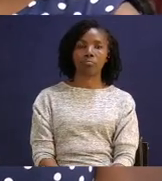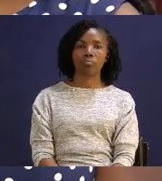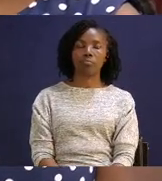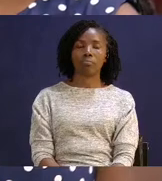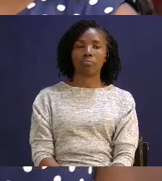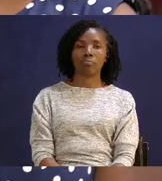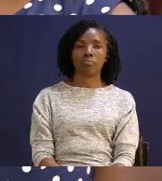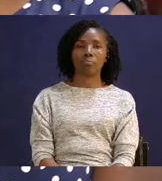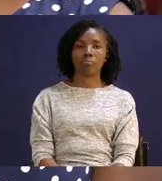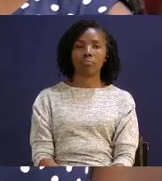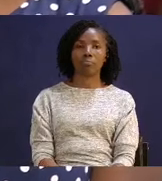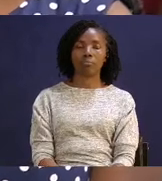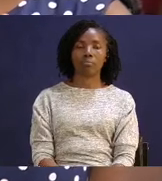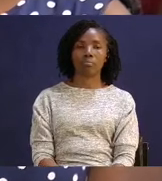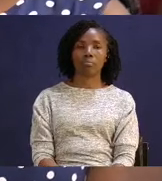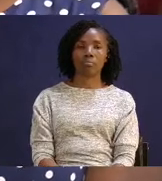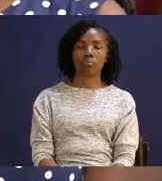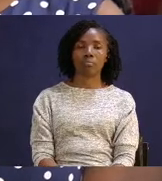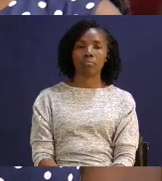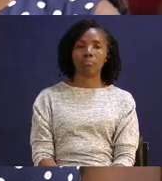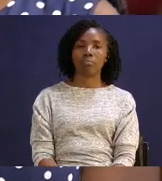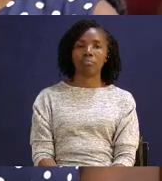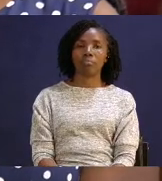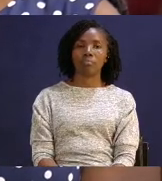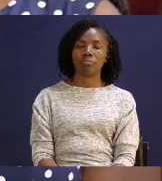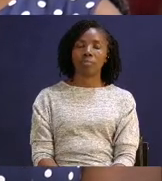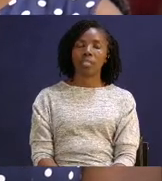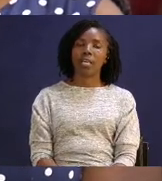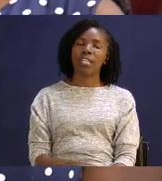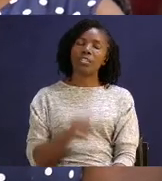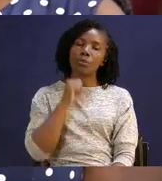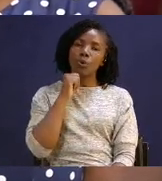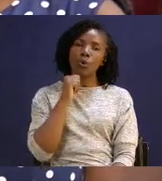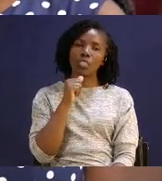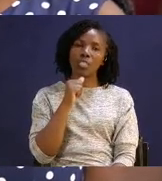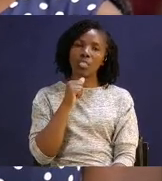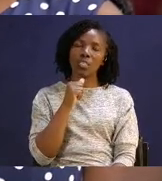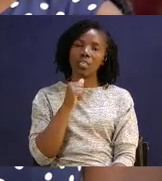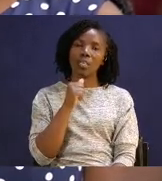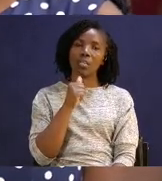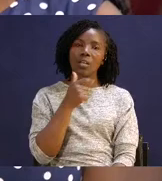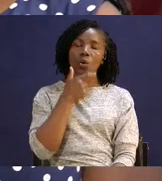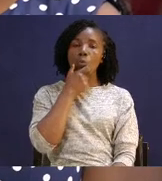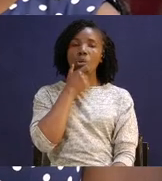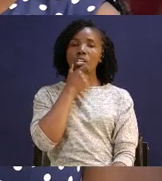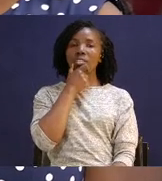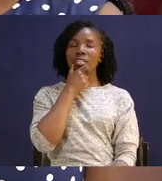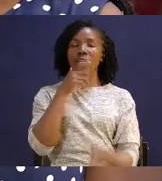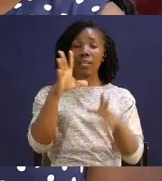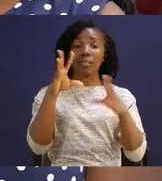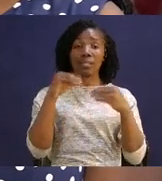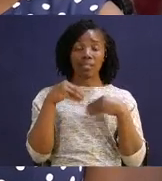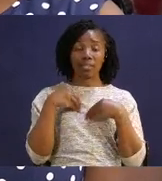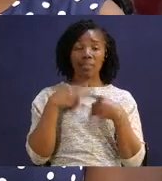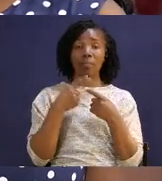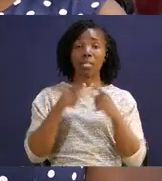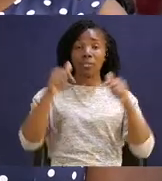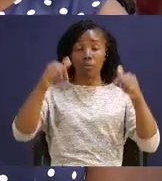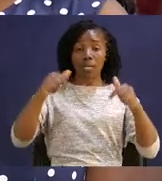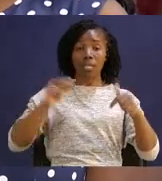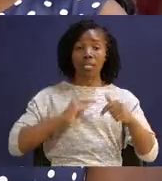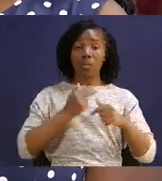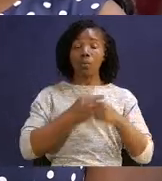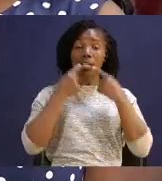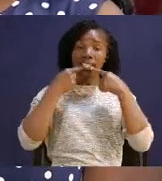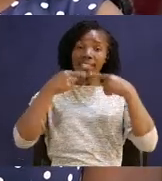So, rather than wishing and saying, I wish I would receive, I want us to agree with you tonight and say, Pastor Ambrose,